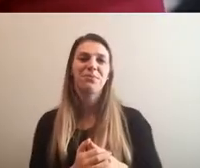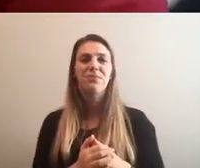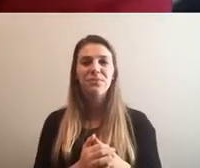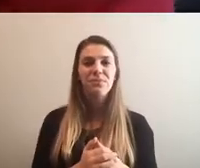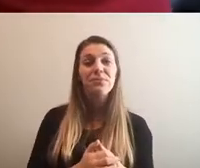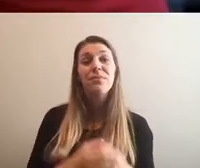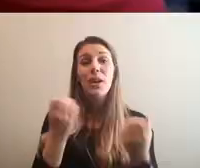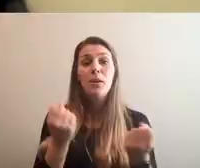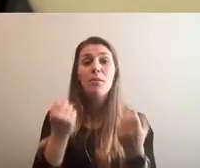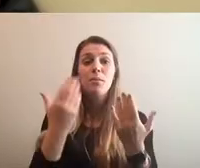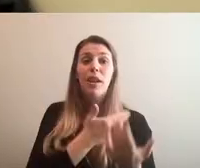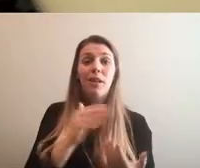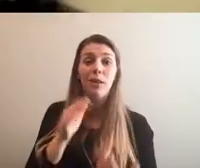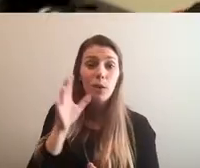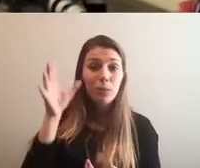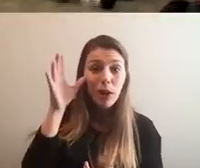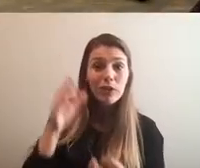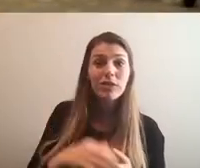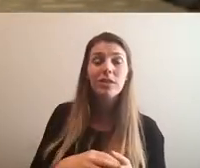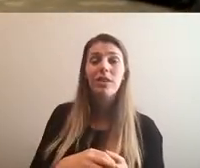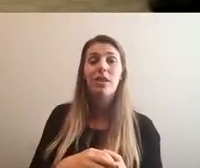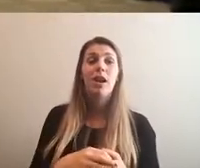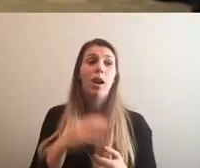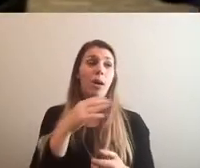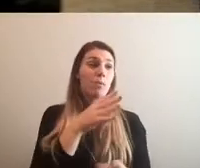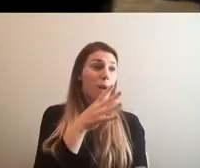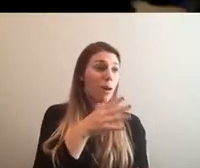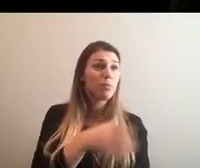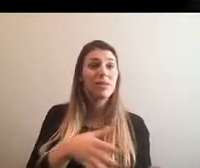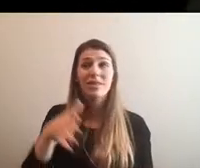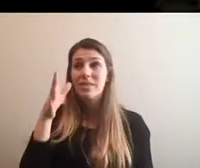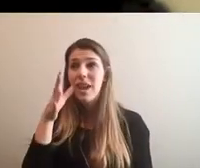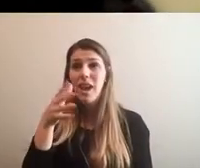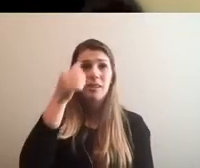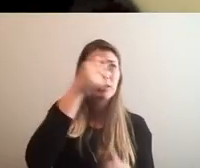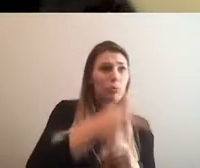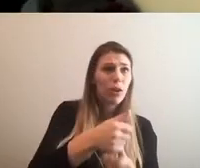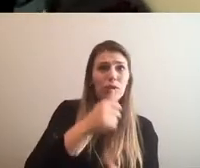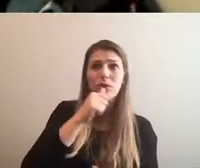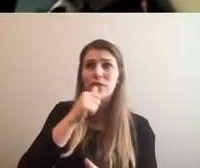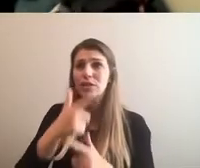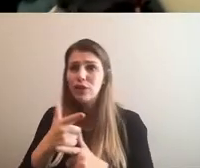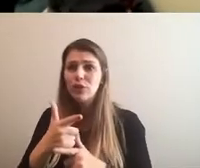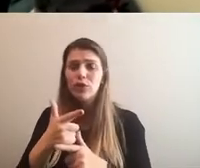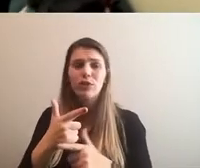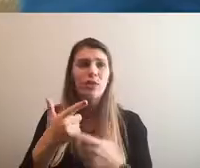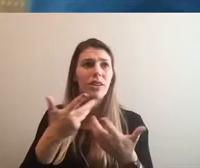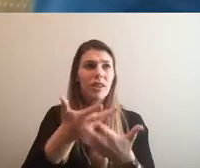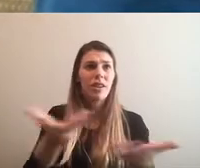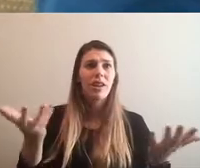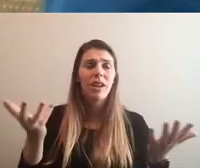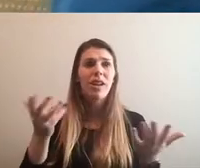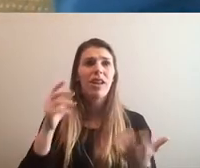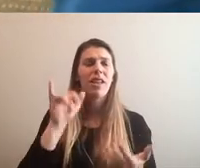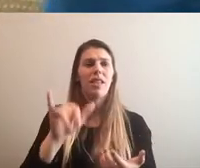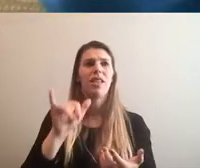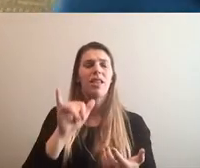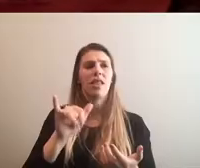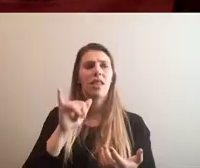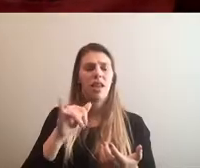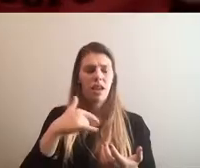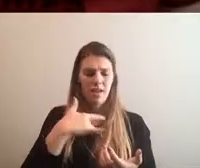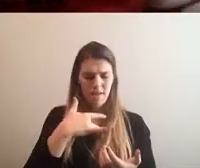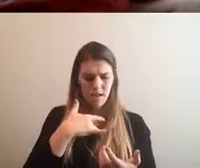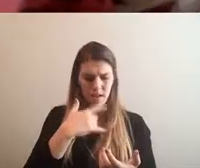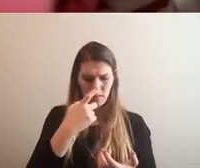So many of our parents, so many of our moms and dads and brothers and sisters hear something that damages them, that wounds them for